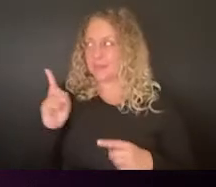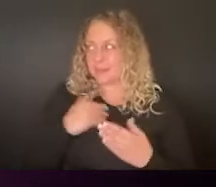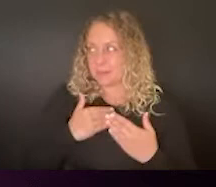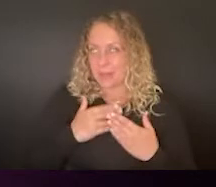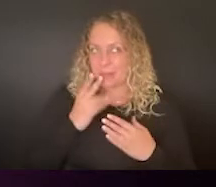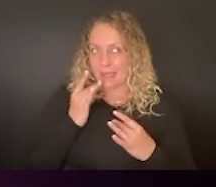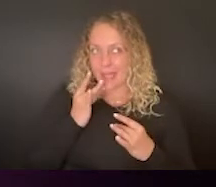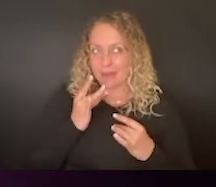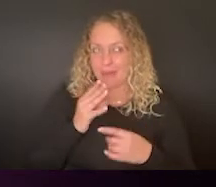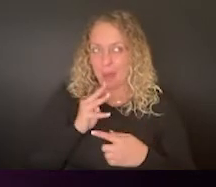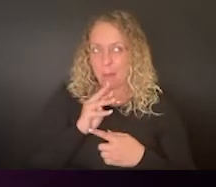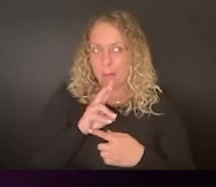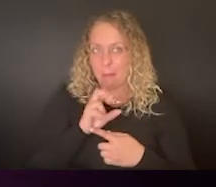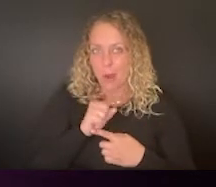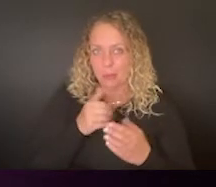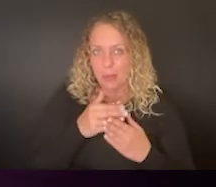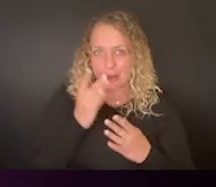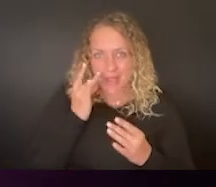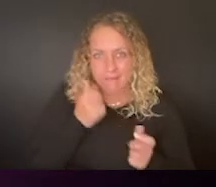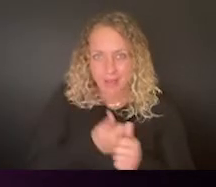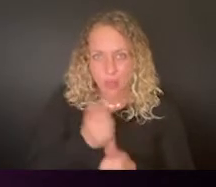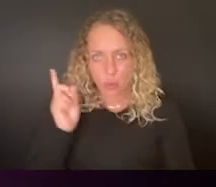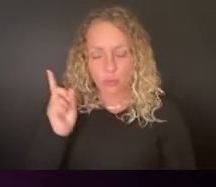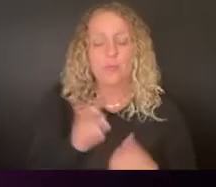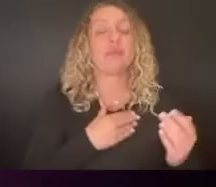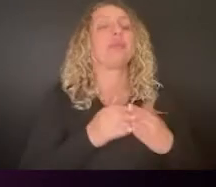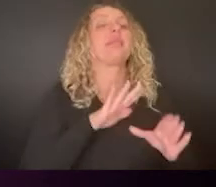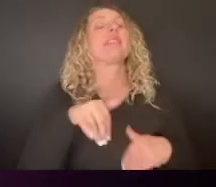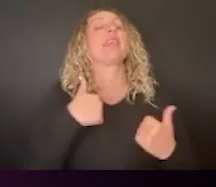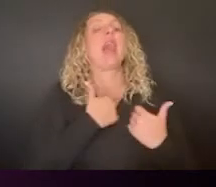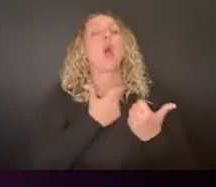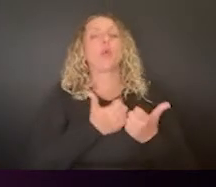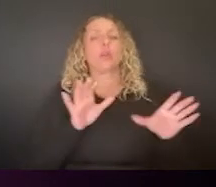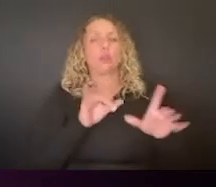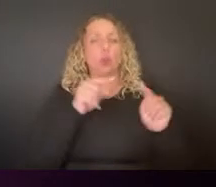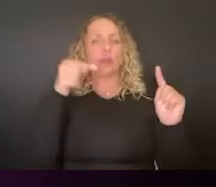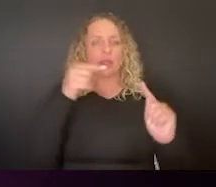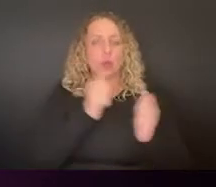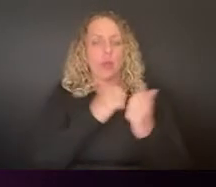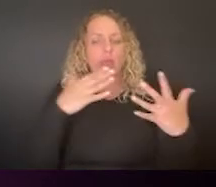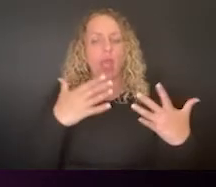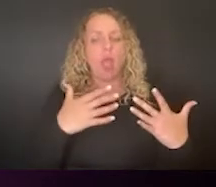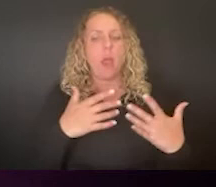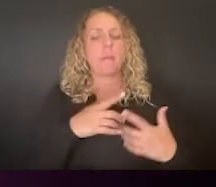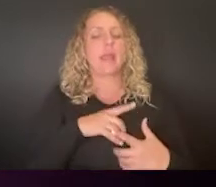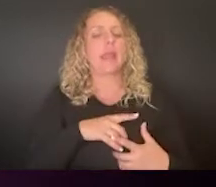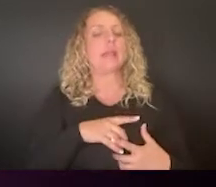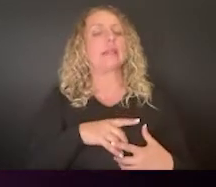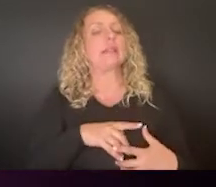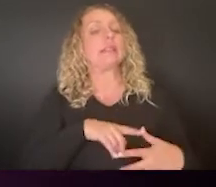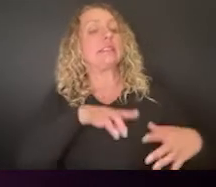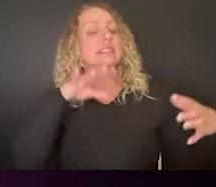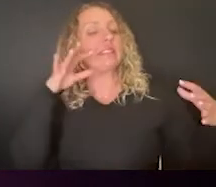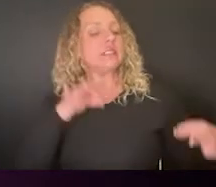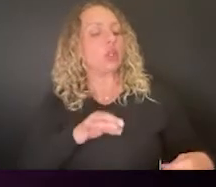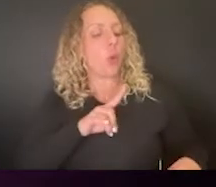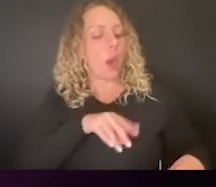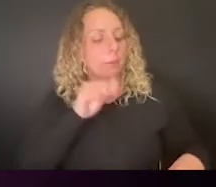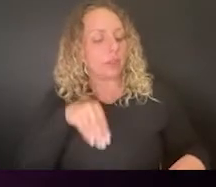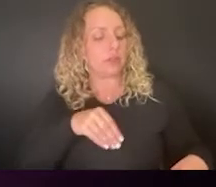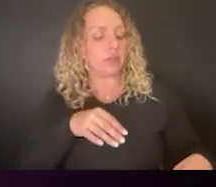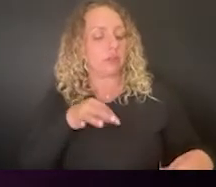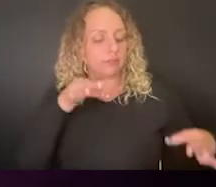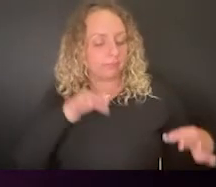So our team regrouped and thought, how can we get this done? Mars baby cat, follow Mars baby cat.